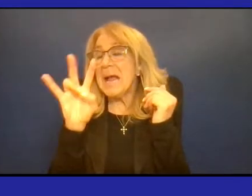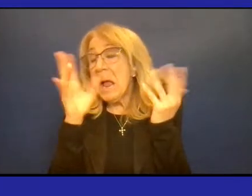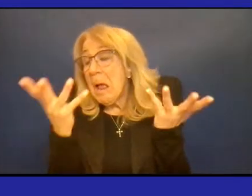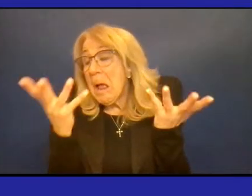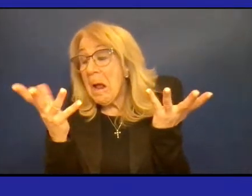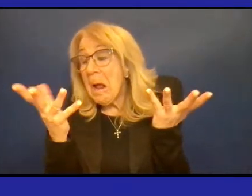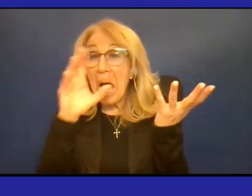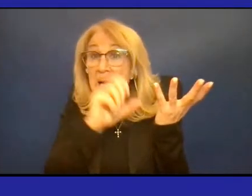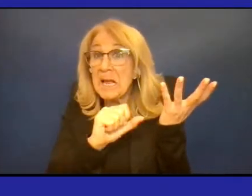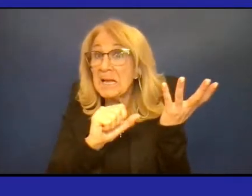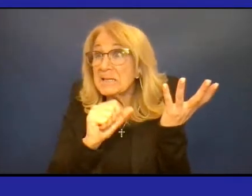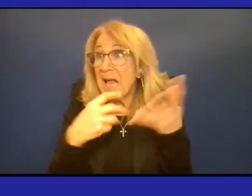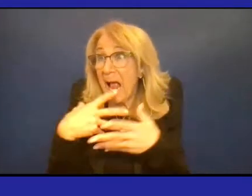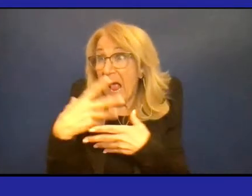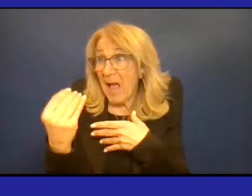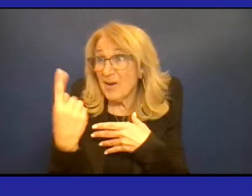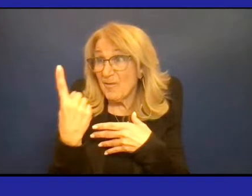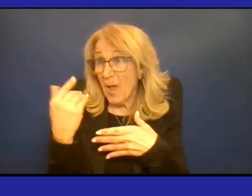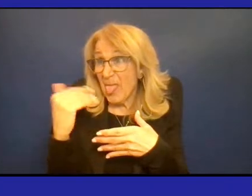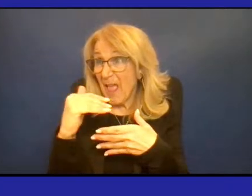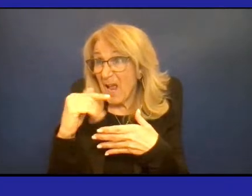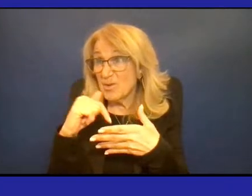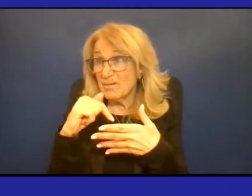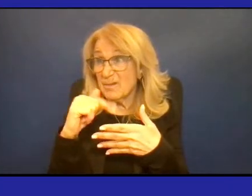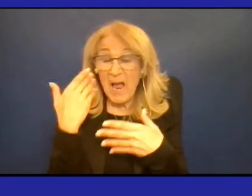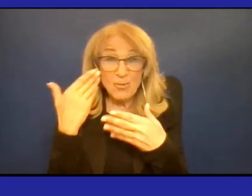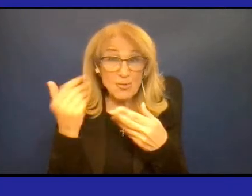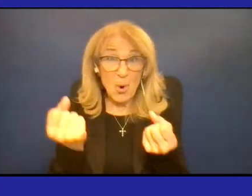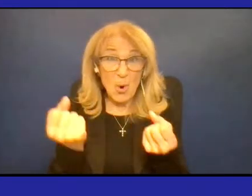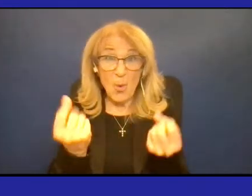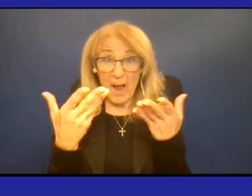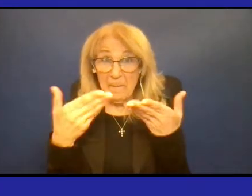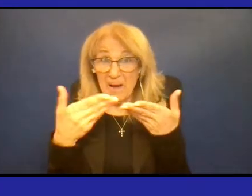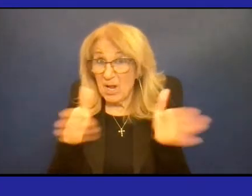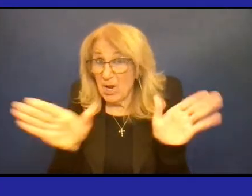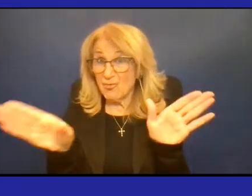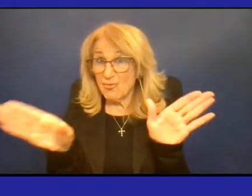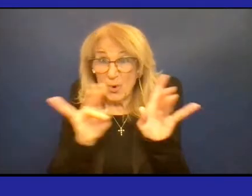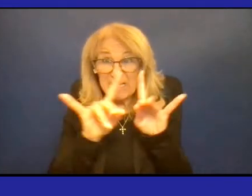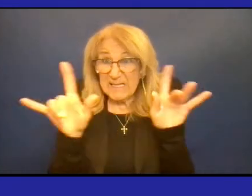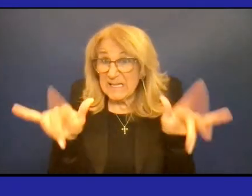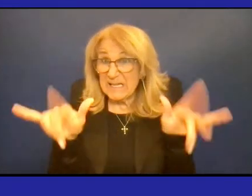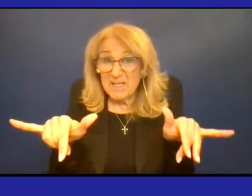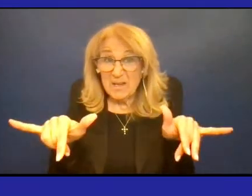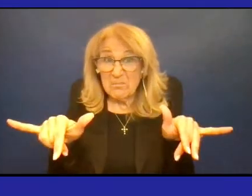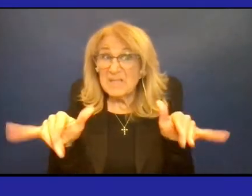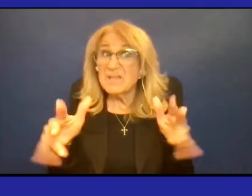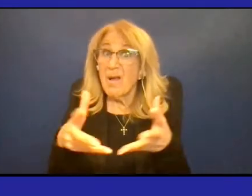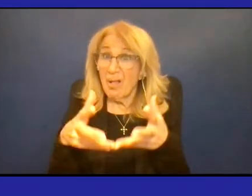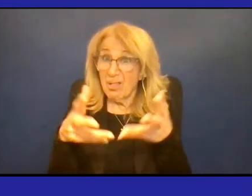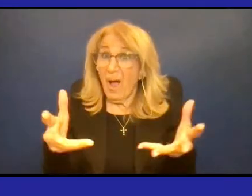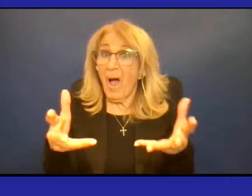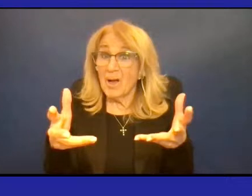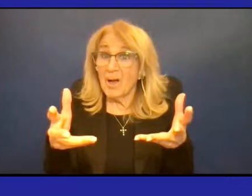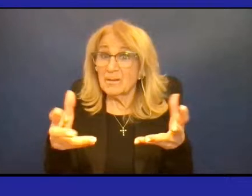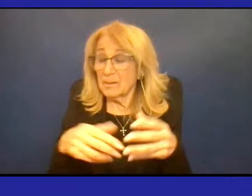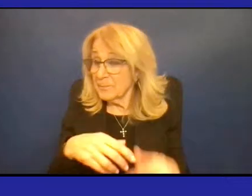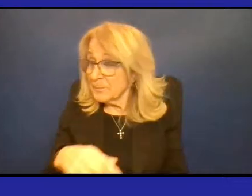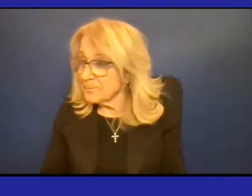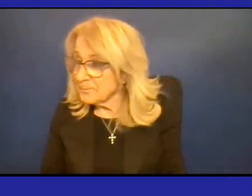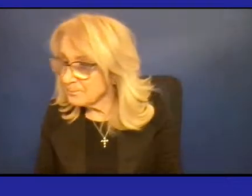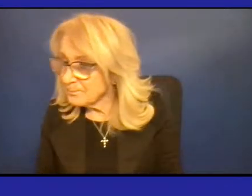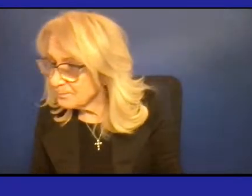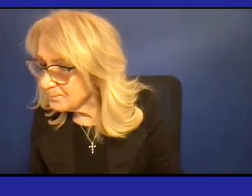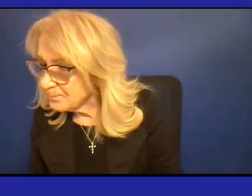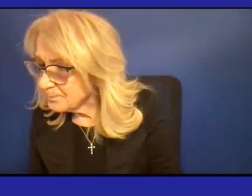know, 1,000? I don't know how many there are across the system. It's a lot. Yeah. It's gone up a lot.